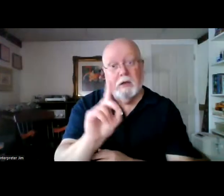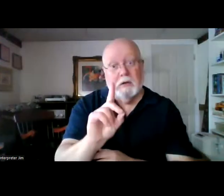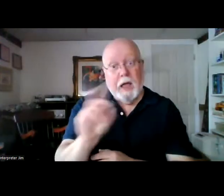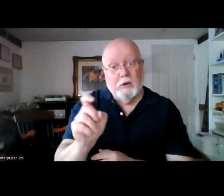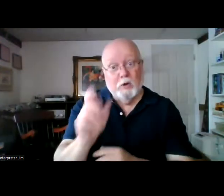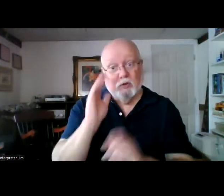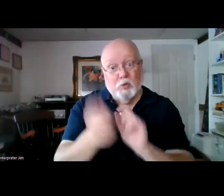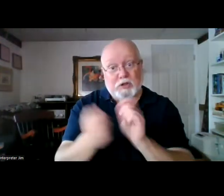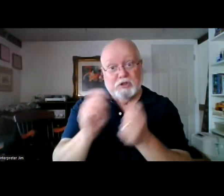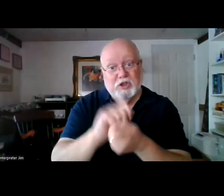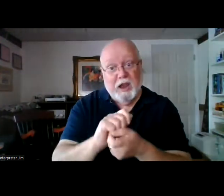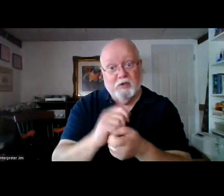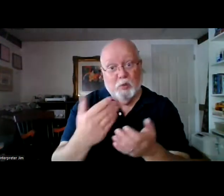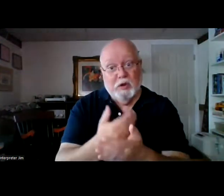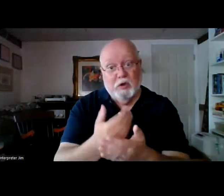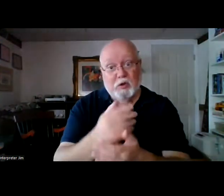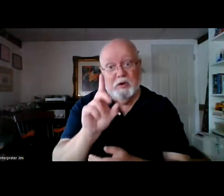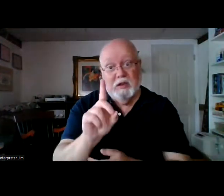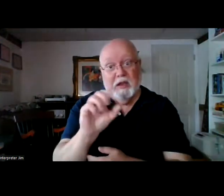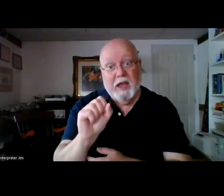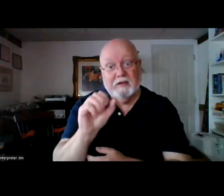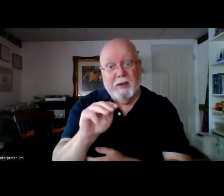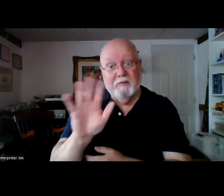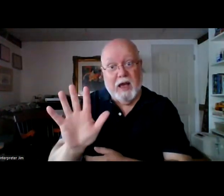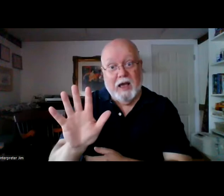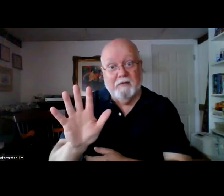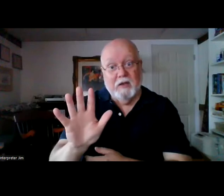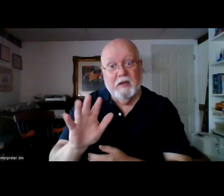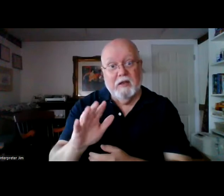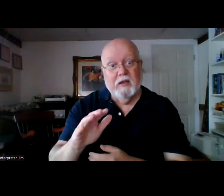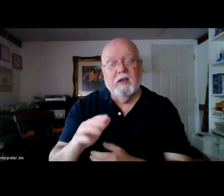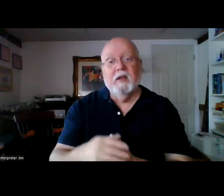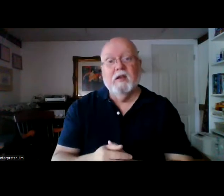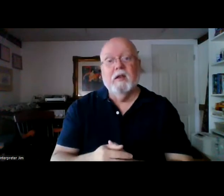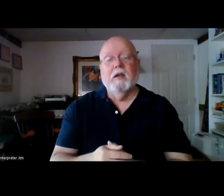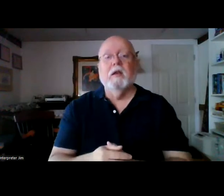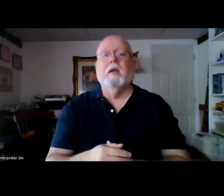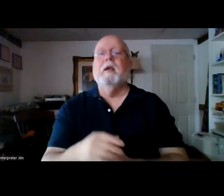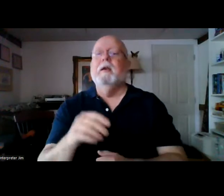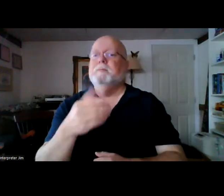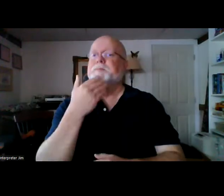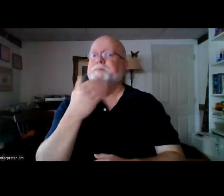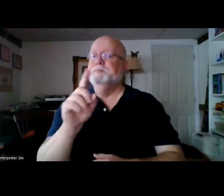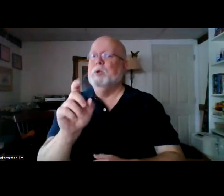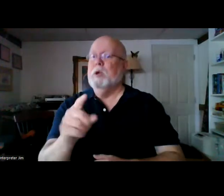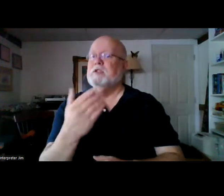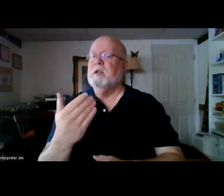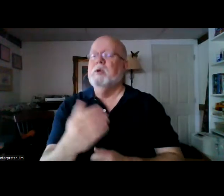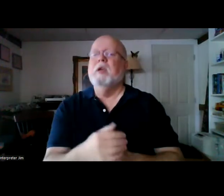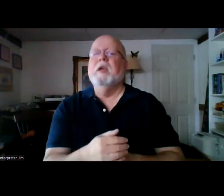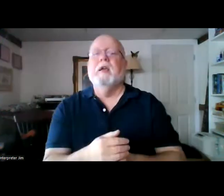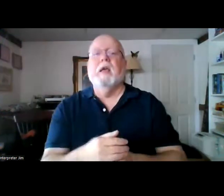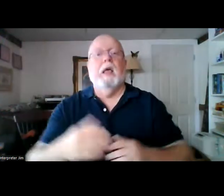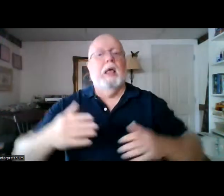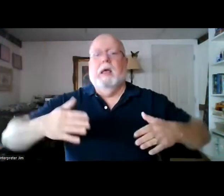upcoming revised DSM-5 that's going to be released this month. Yeah, great question. Thank you. I have not